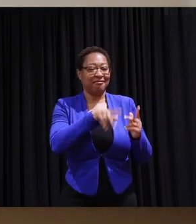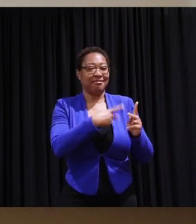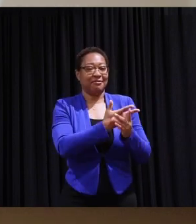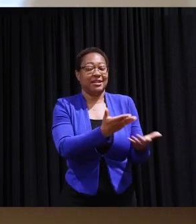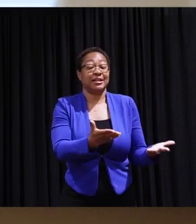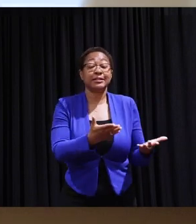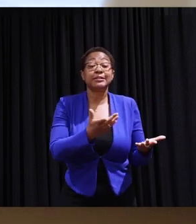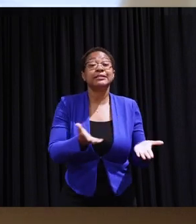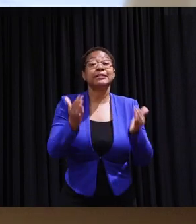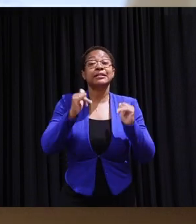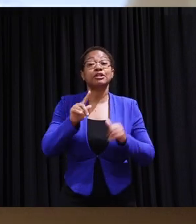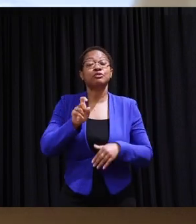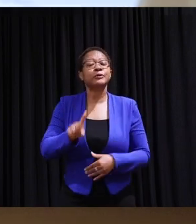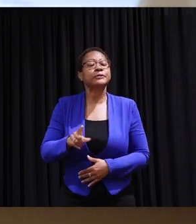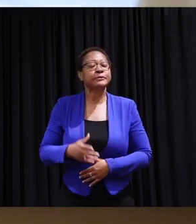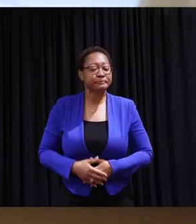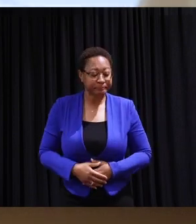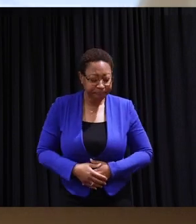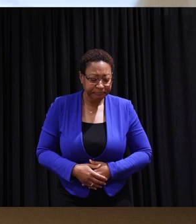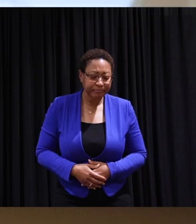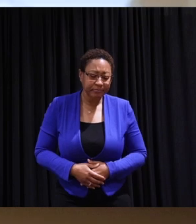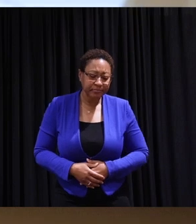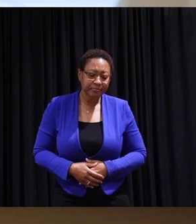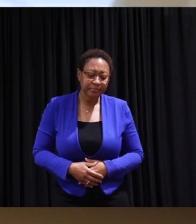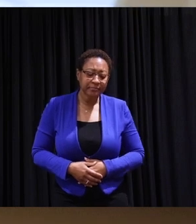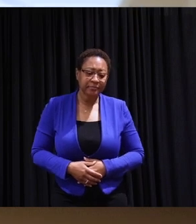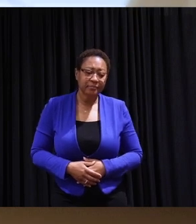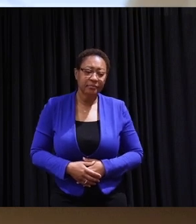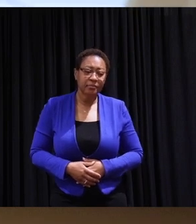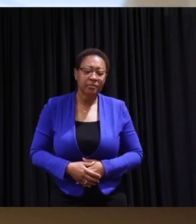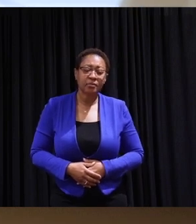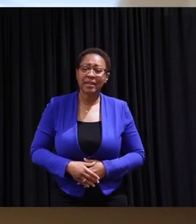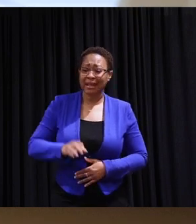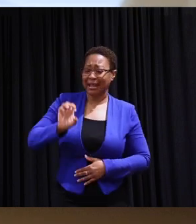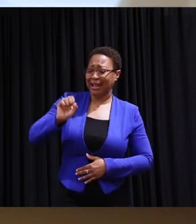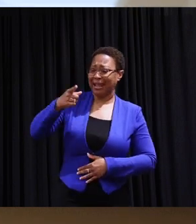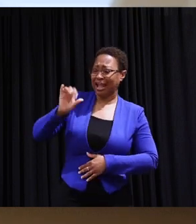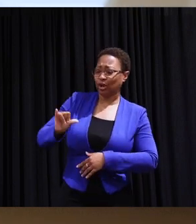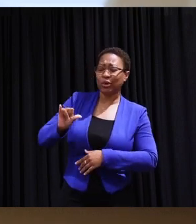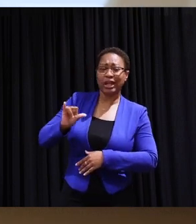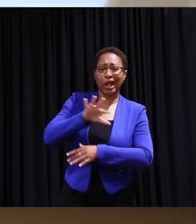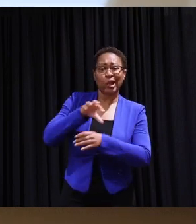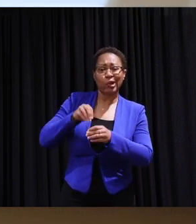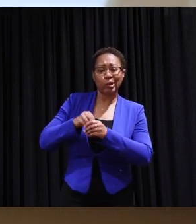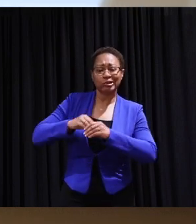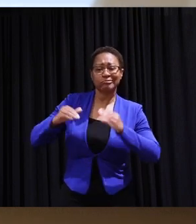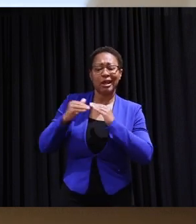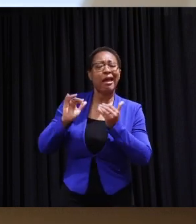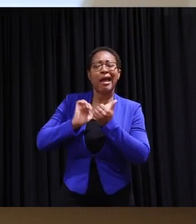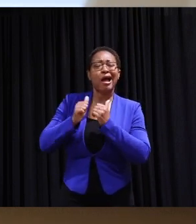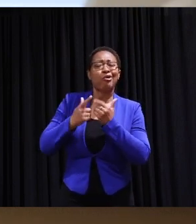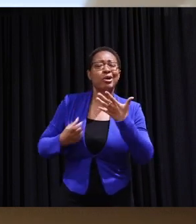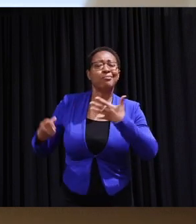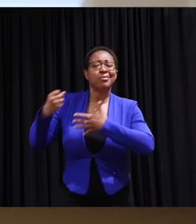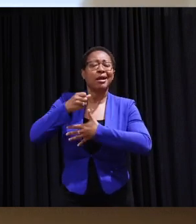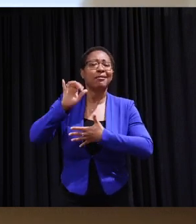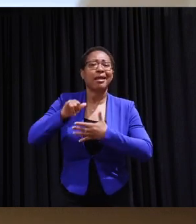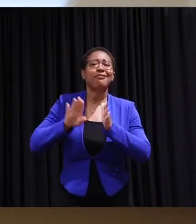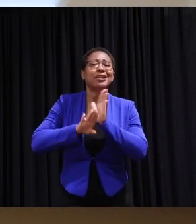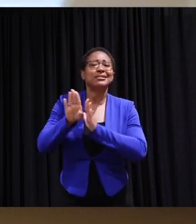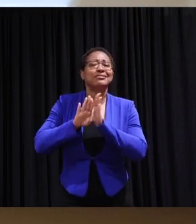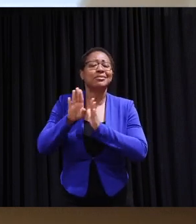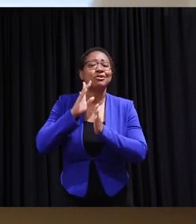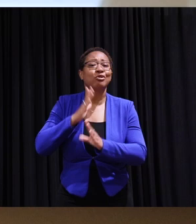brings me to the next question, was how can we prioritize equity and inclusion in urban planning and development processes